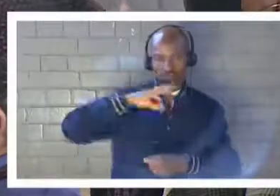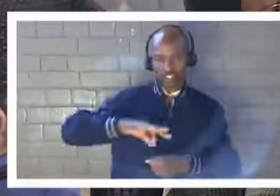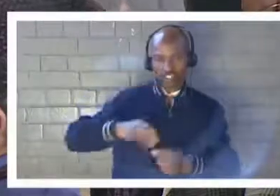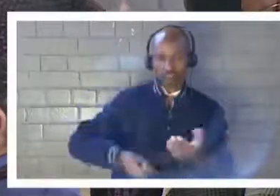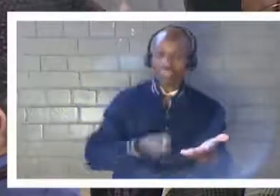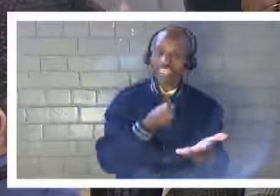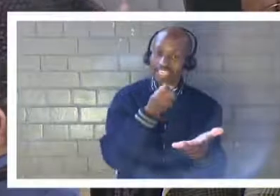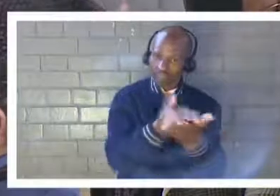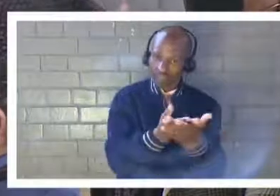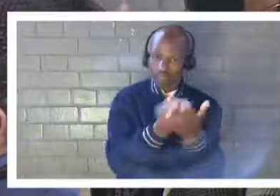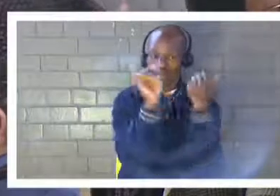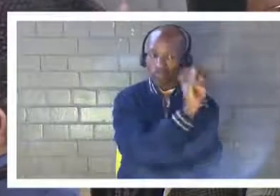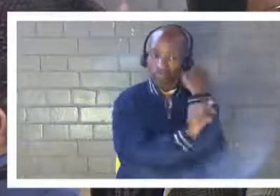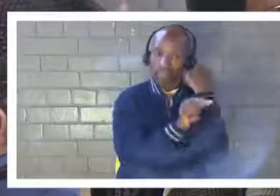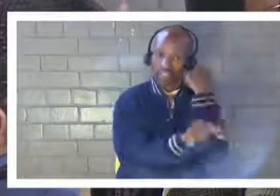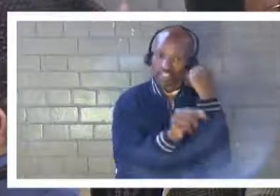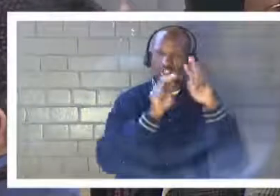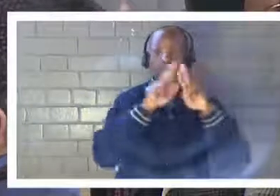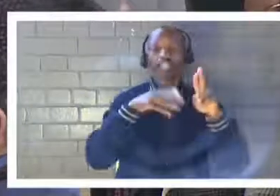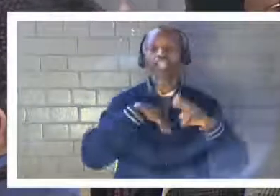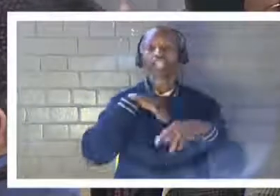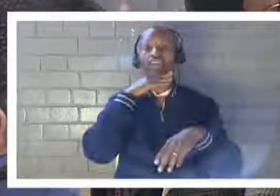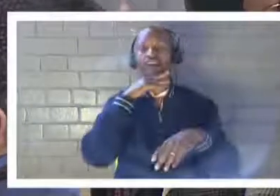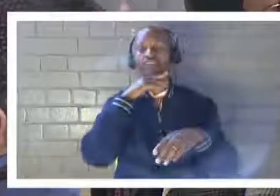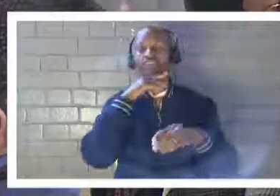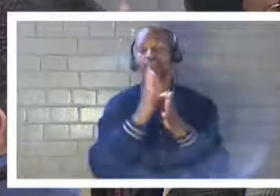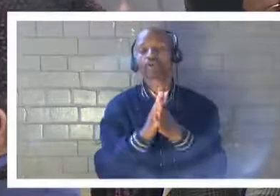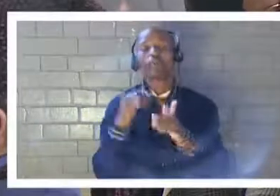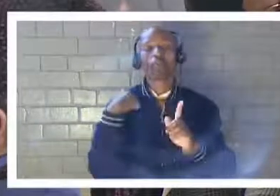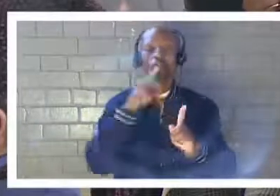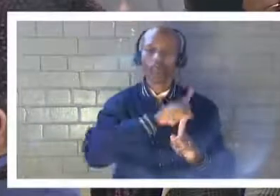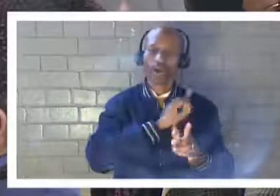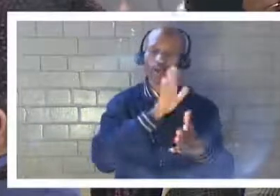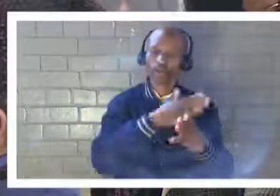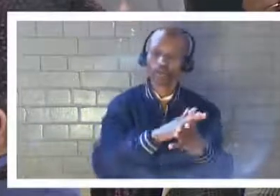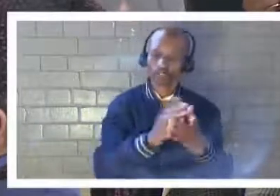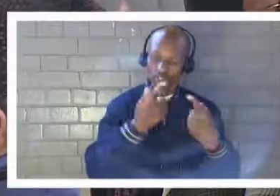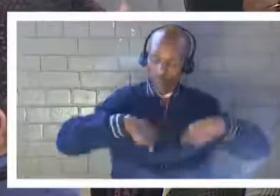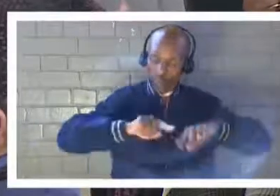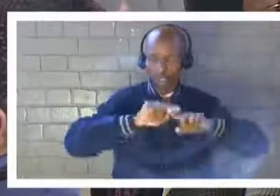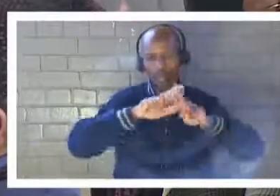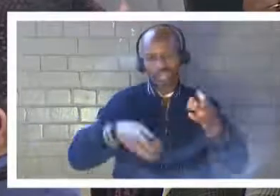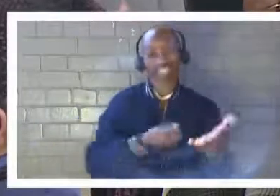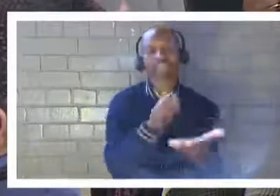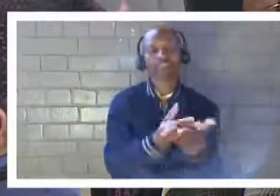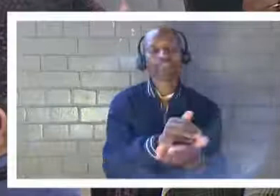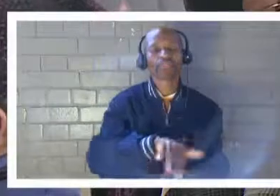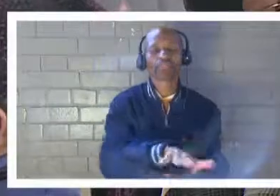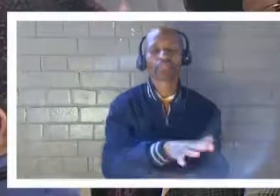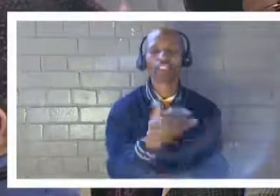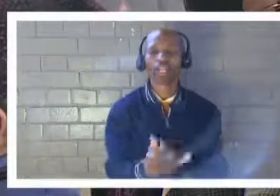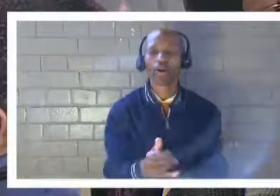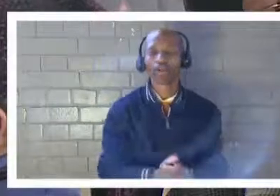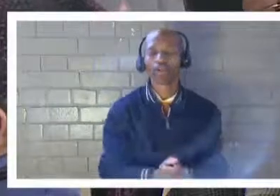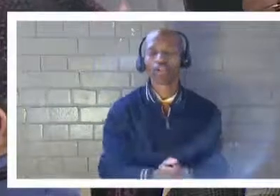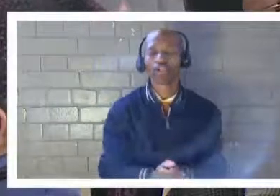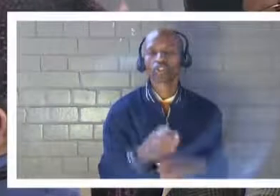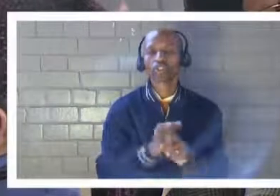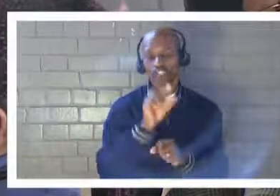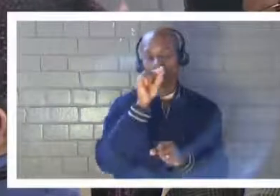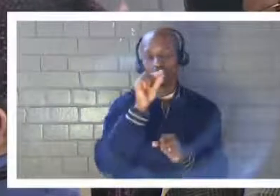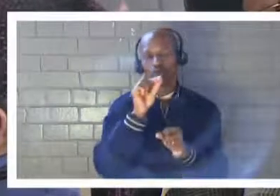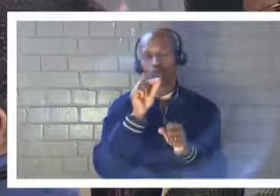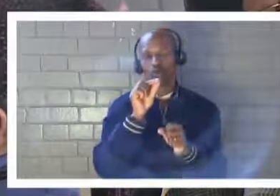been allocated to the institution has been insufficient to such an extent that we are not even in the position to execute those small